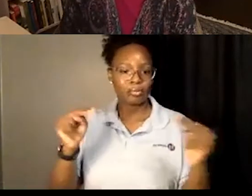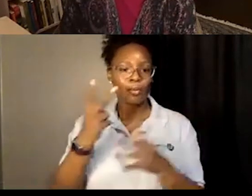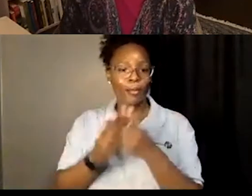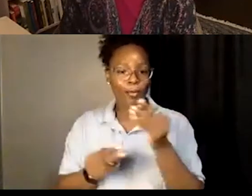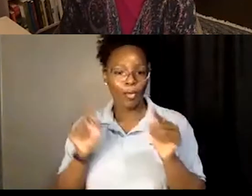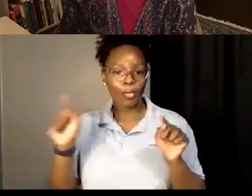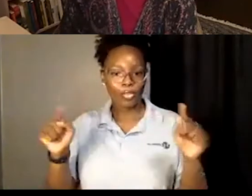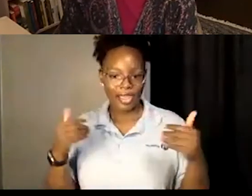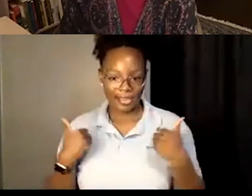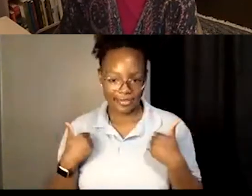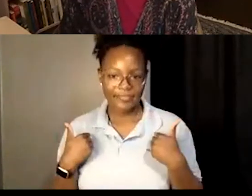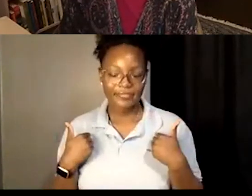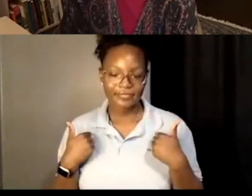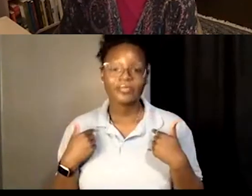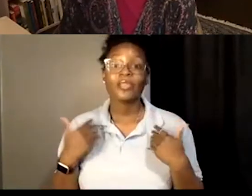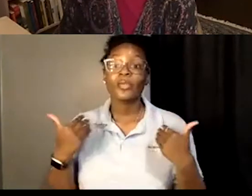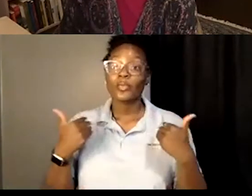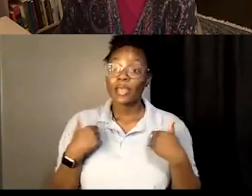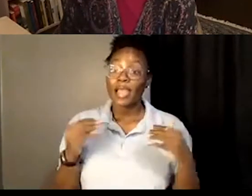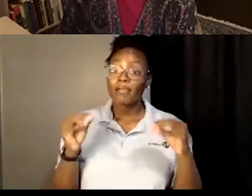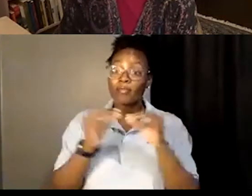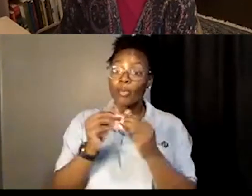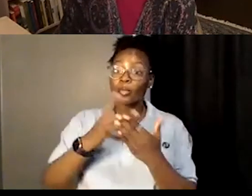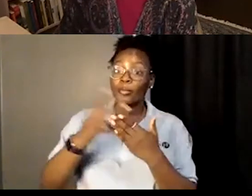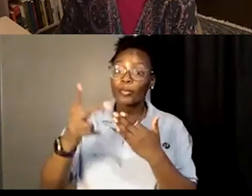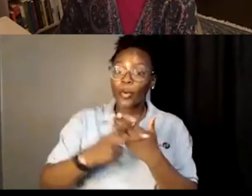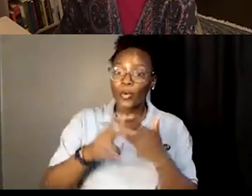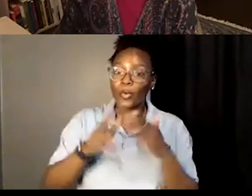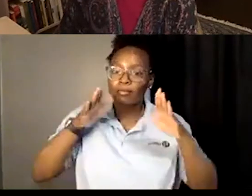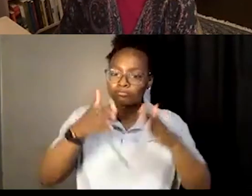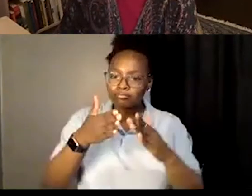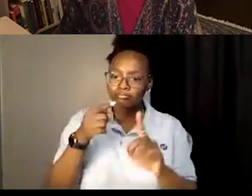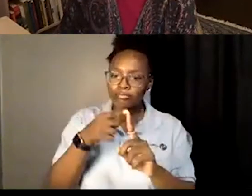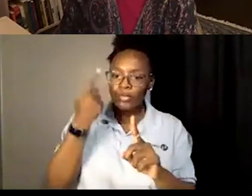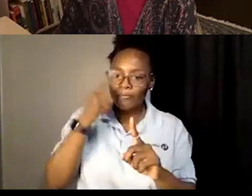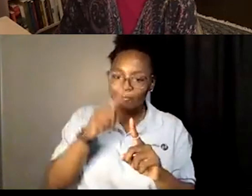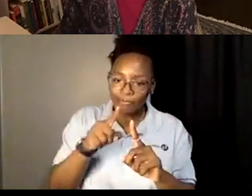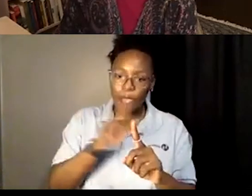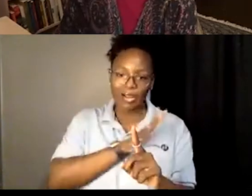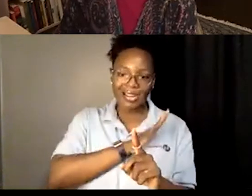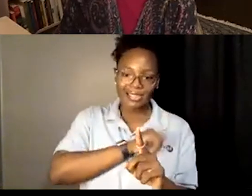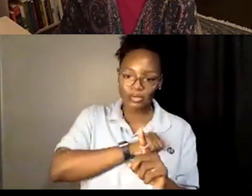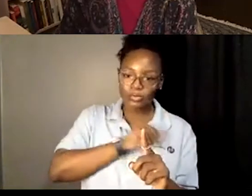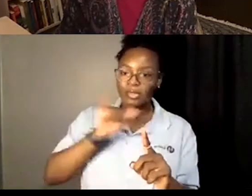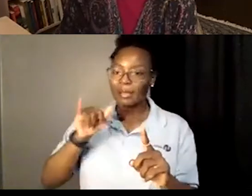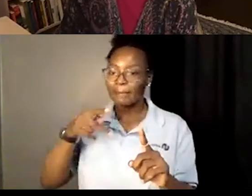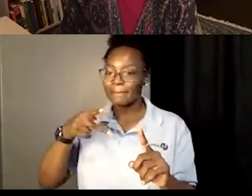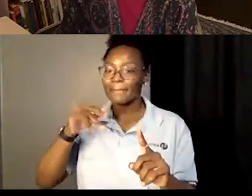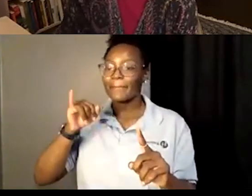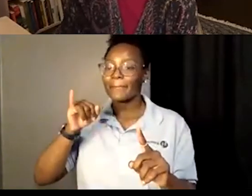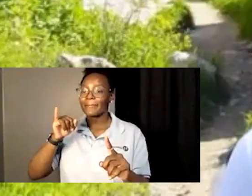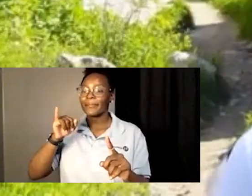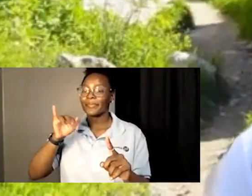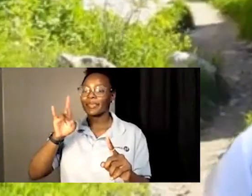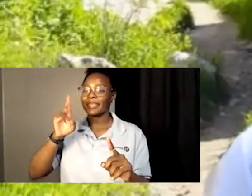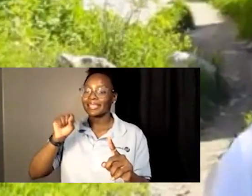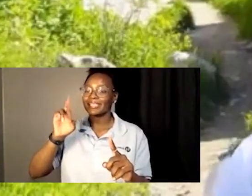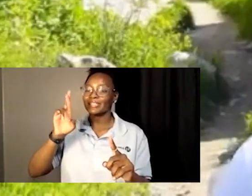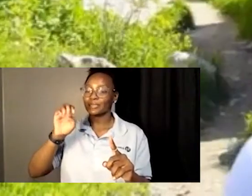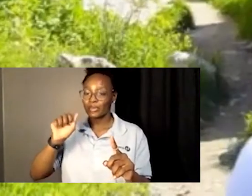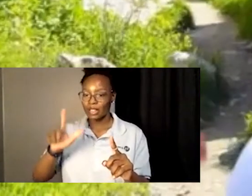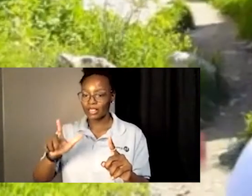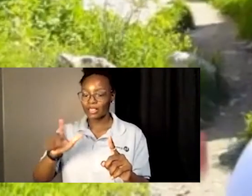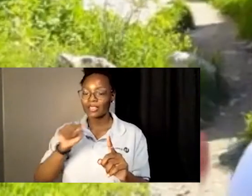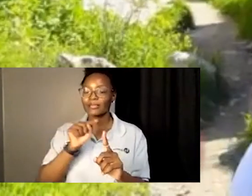about Israel-Palestine, as well as learning about active steps our sisters can take to support the sisterhood's mission. We're